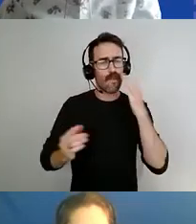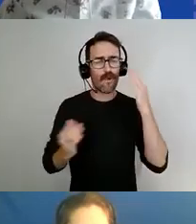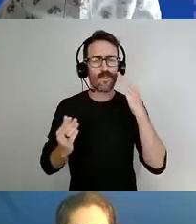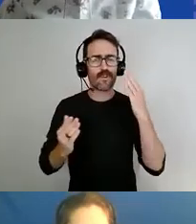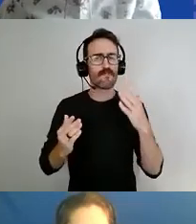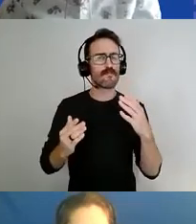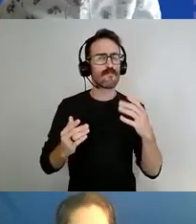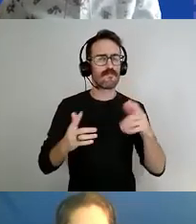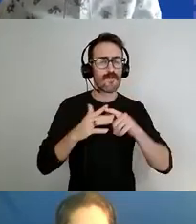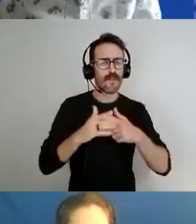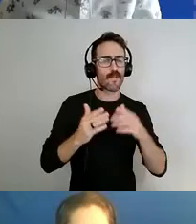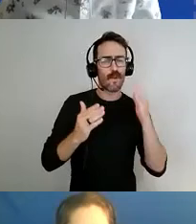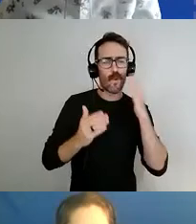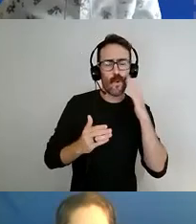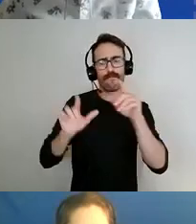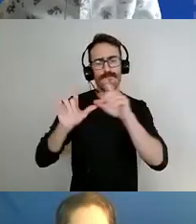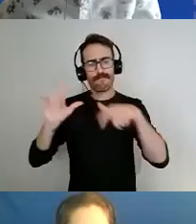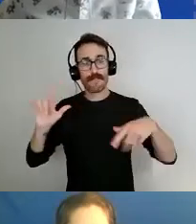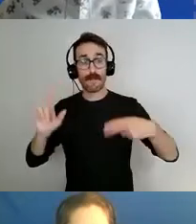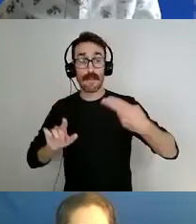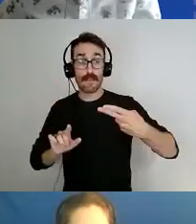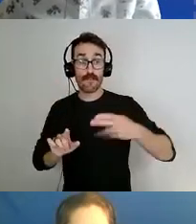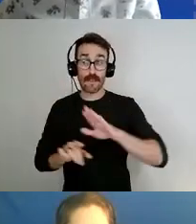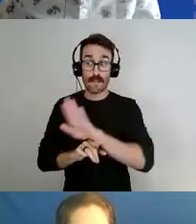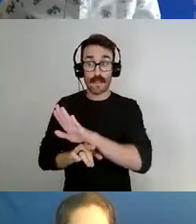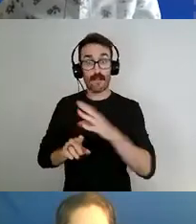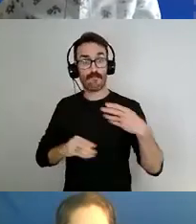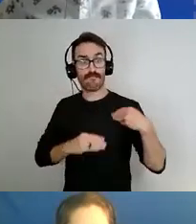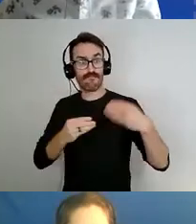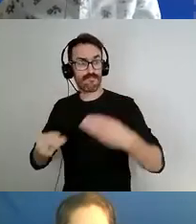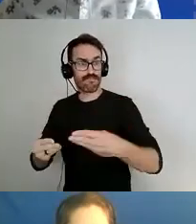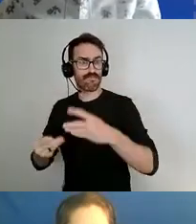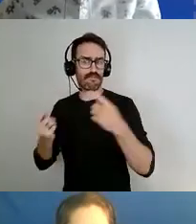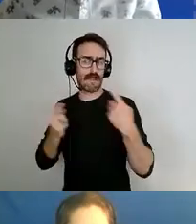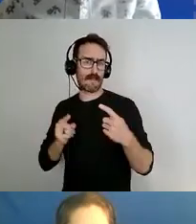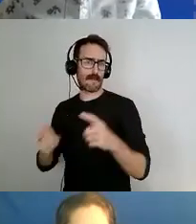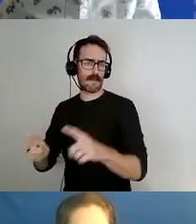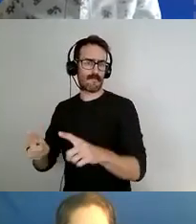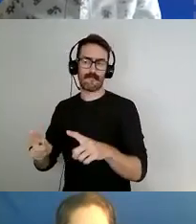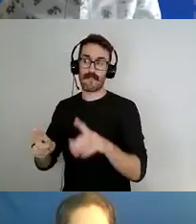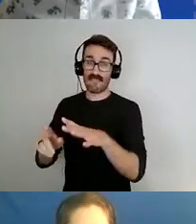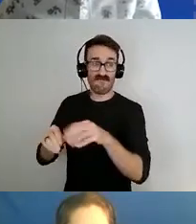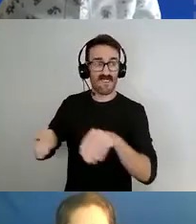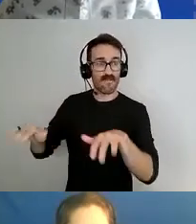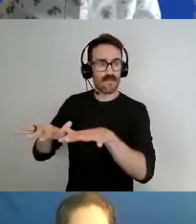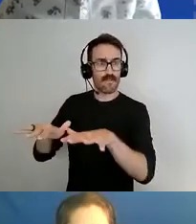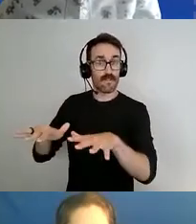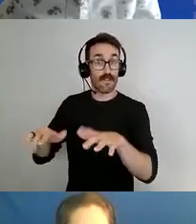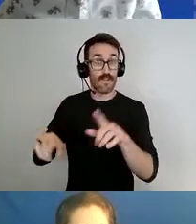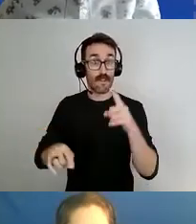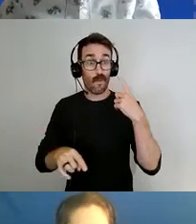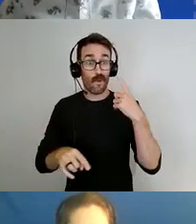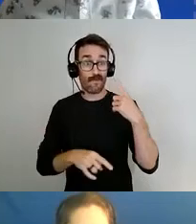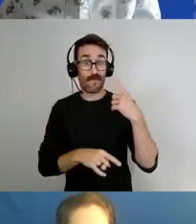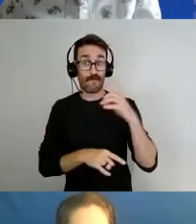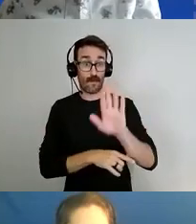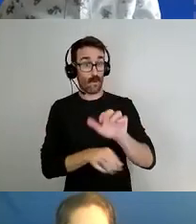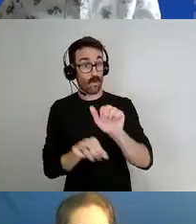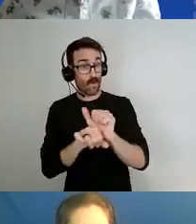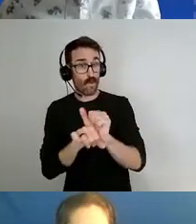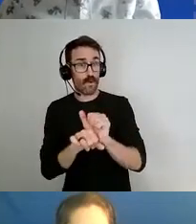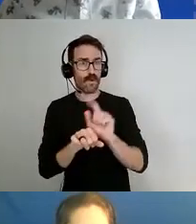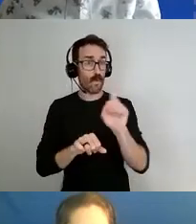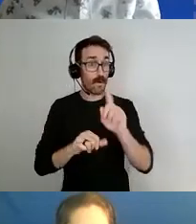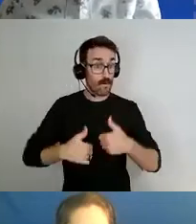with 2SLGBTQI histories, working in the areas that you work or where you live to continue to